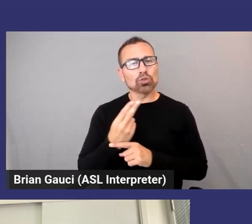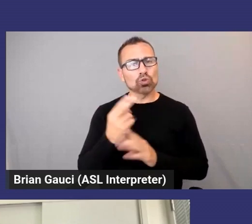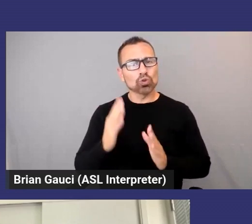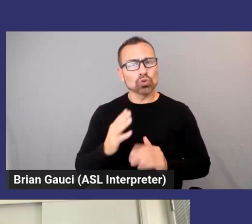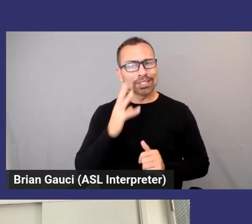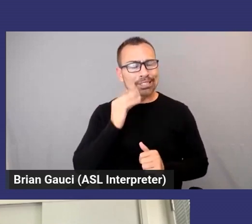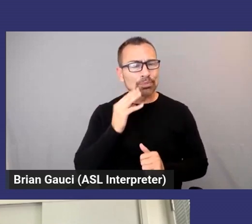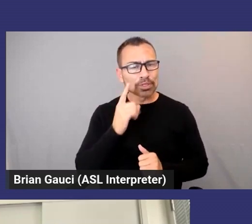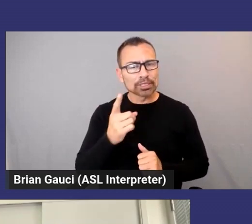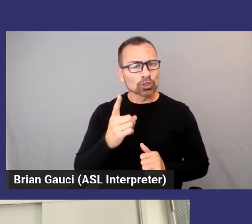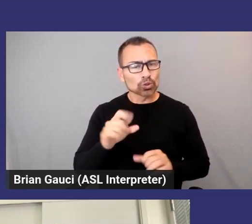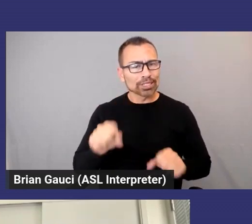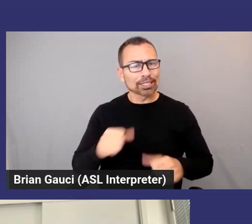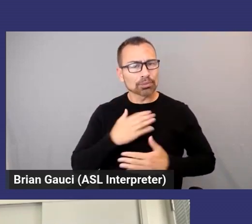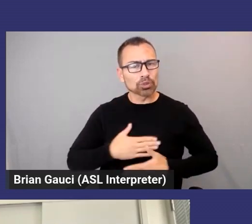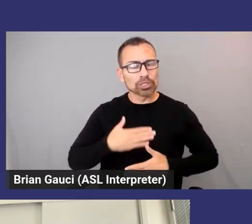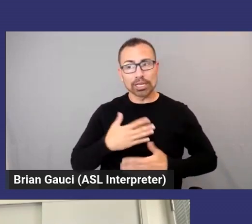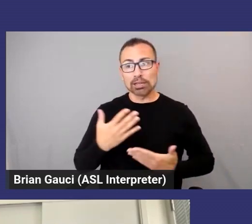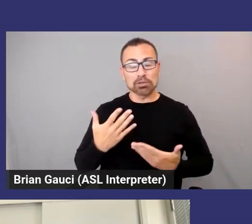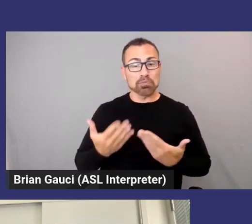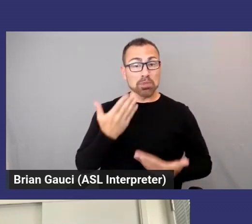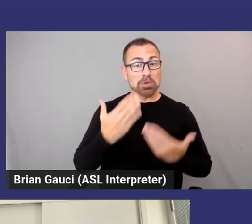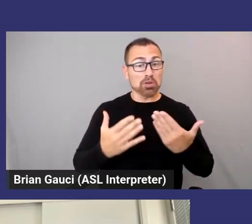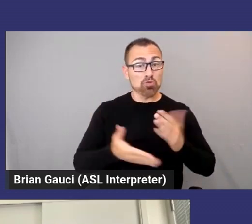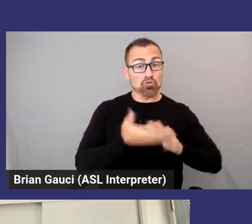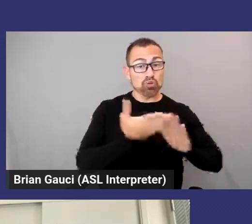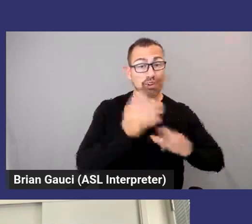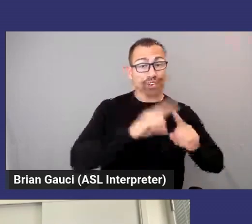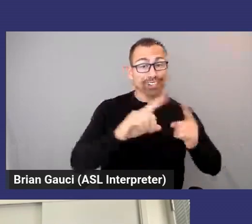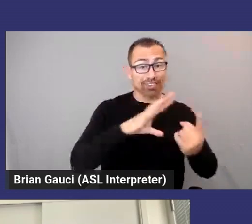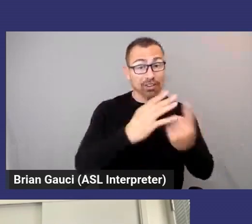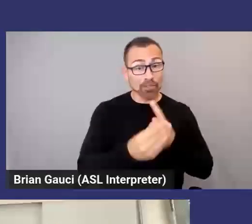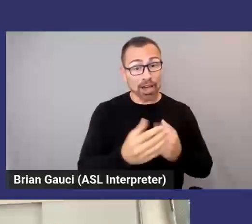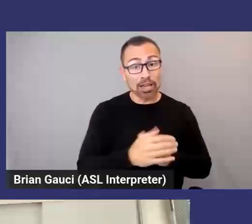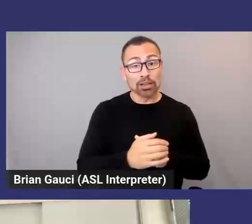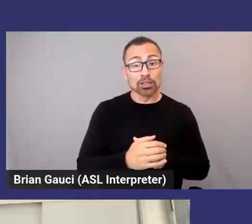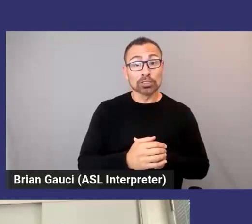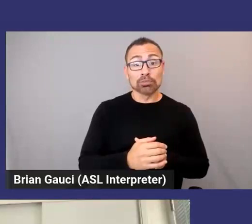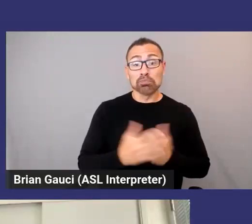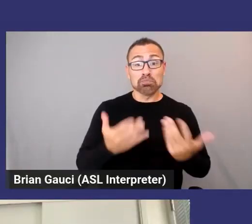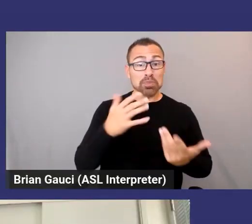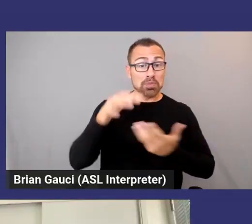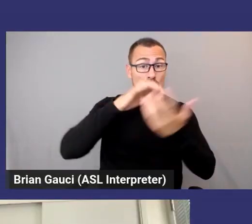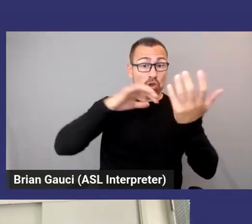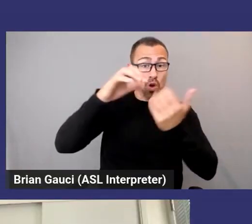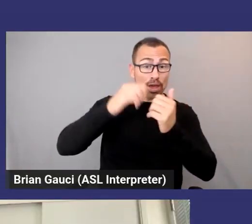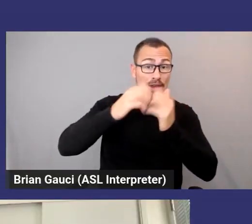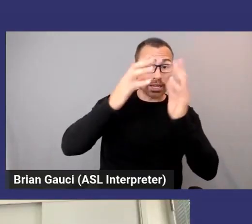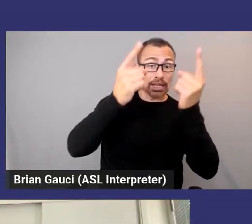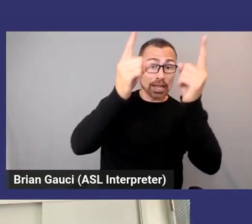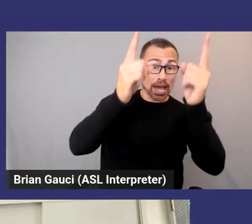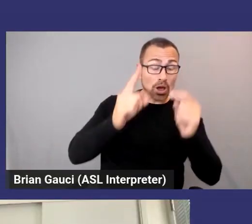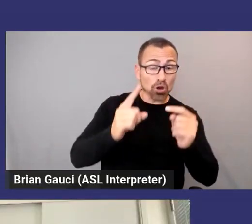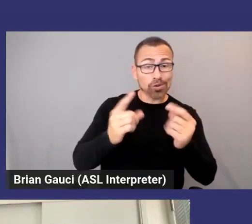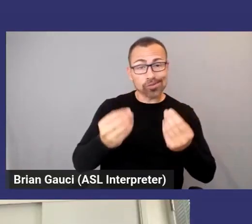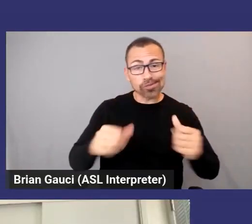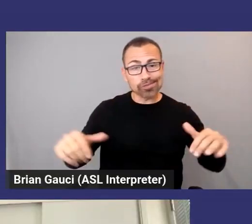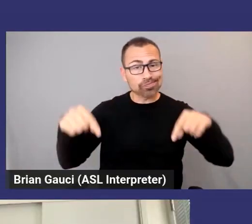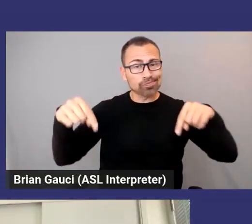it's on-prem, whatever, right? You can get that user experience, but then still get the benefit of that simpler architecture behind the